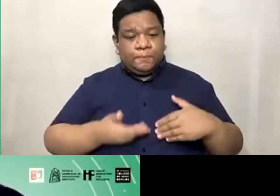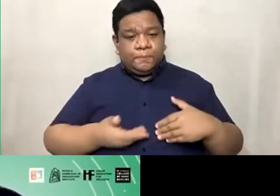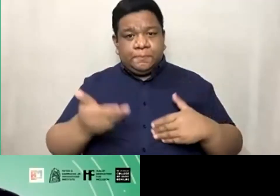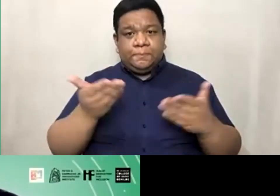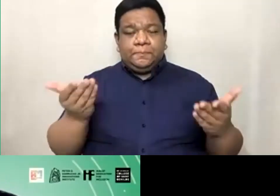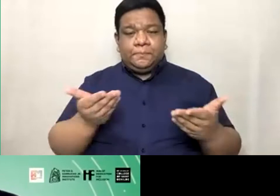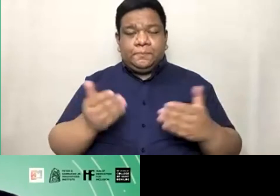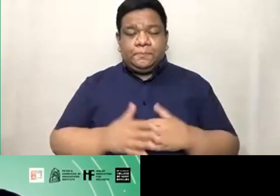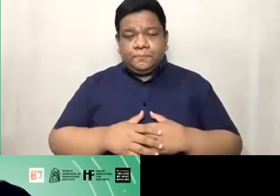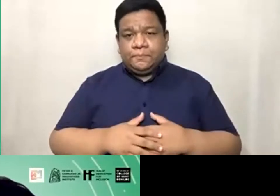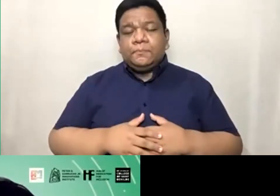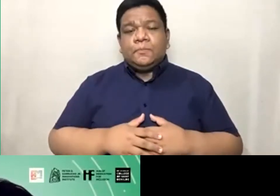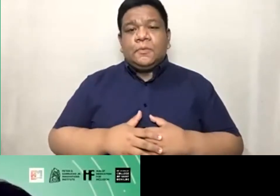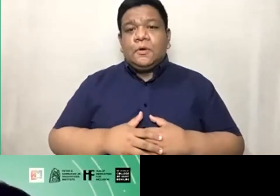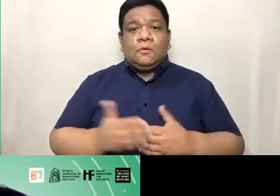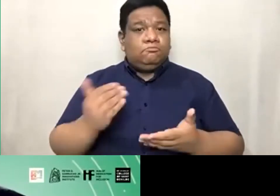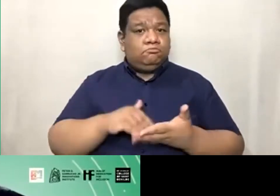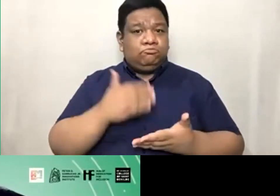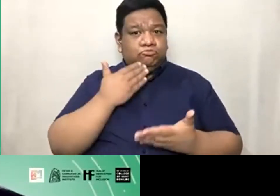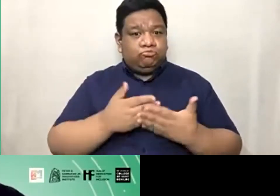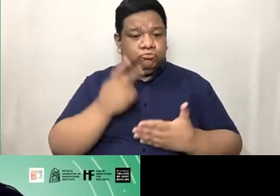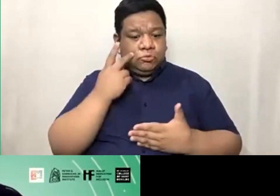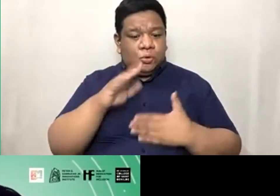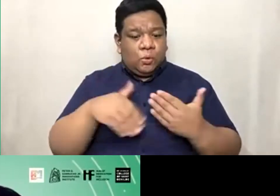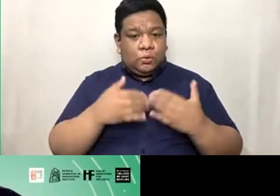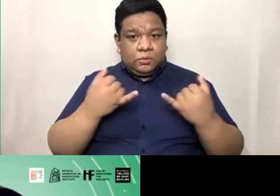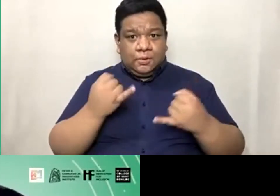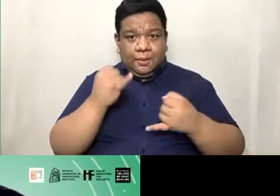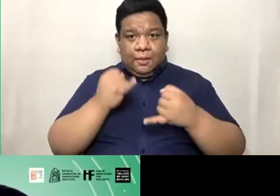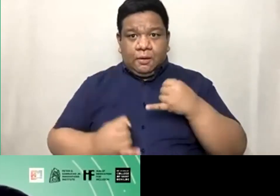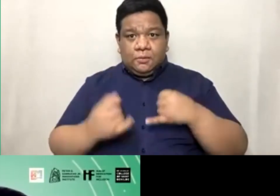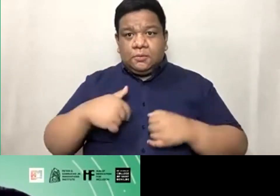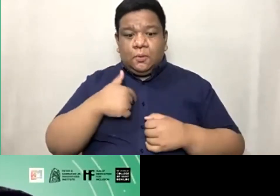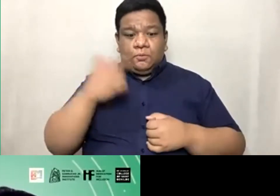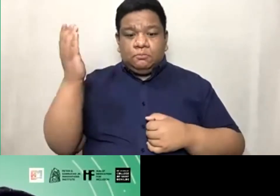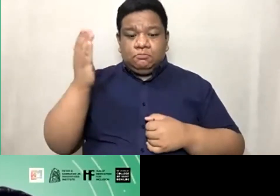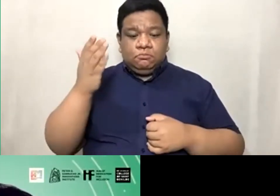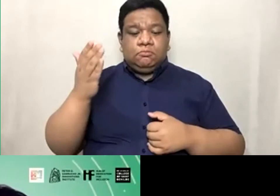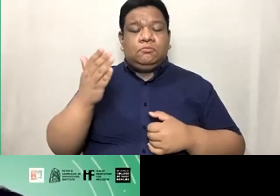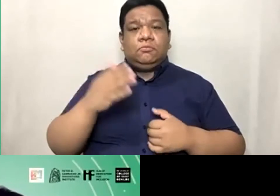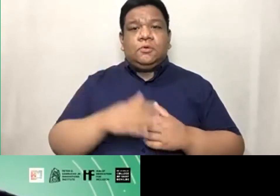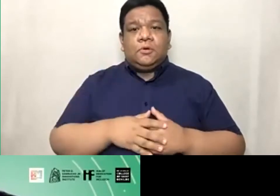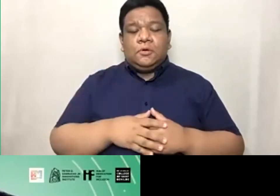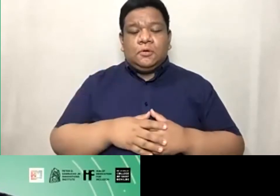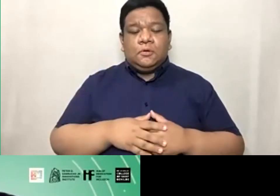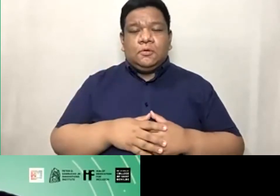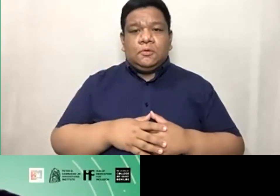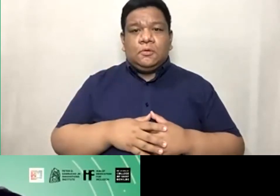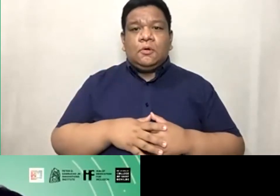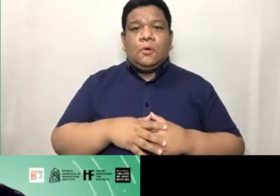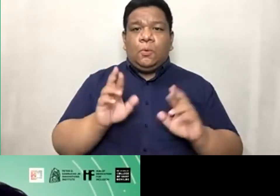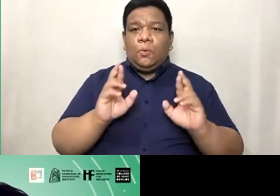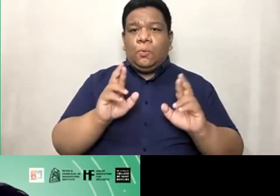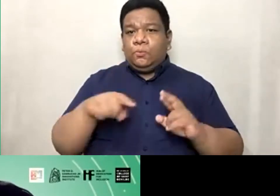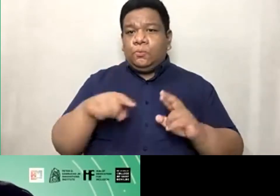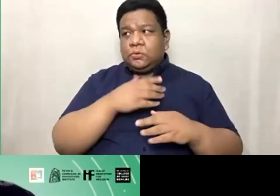webinar. So good to see everyone here. And I think this will be the last of our series where I'll be here. And so I hope you have